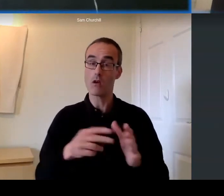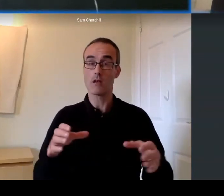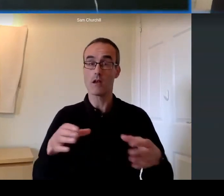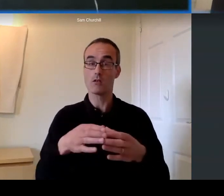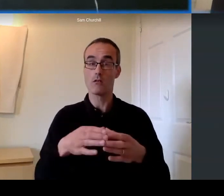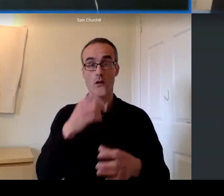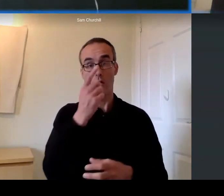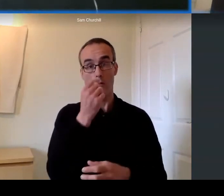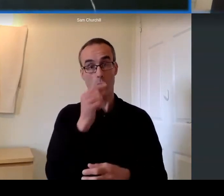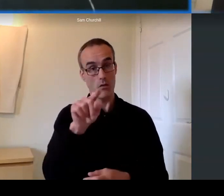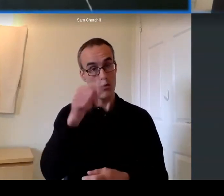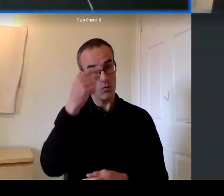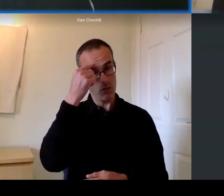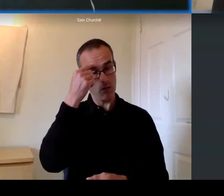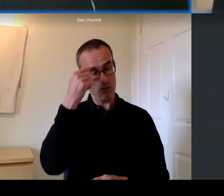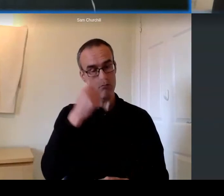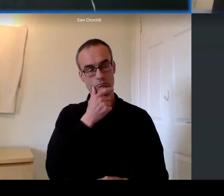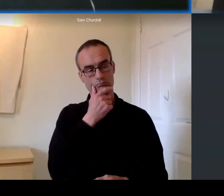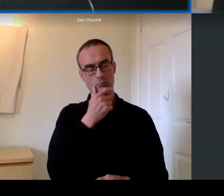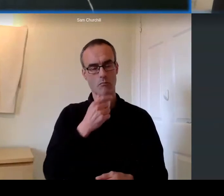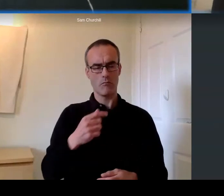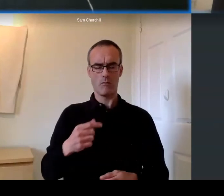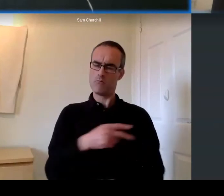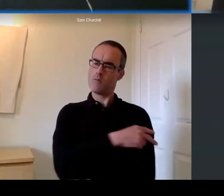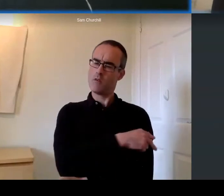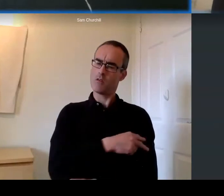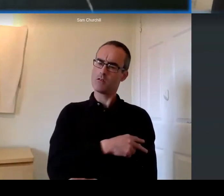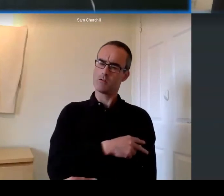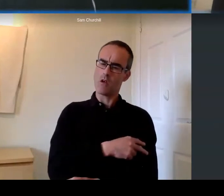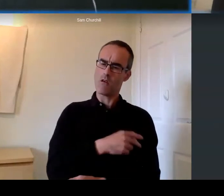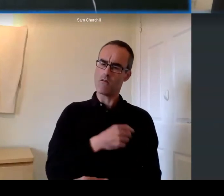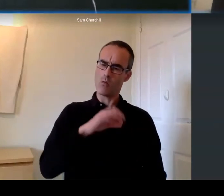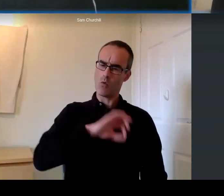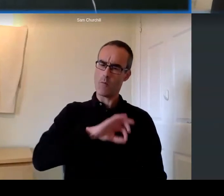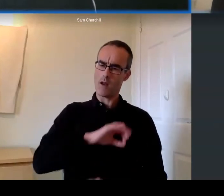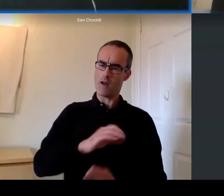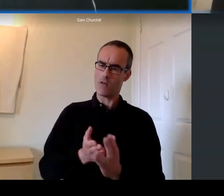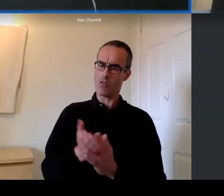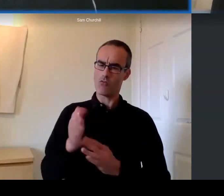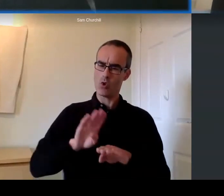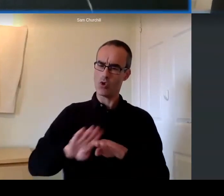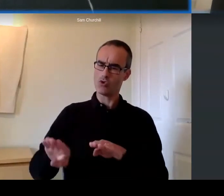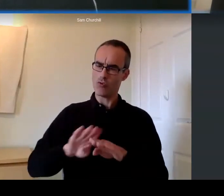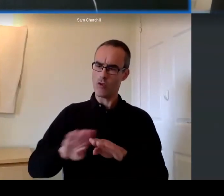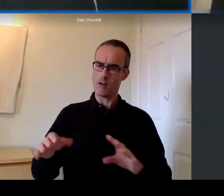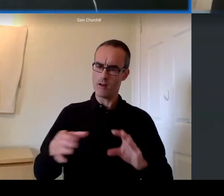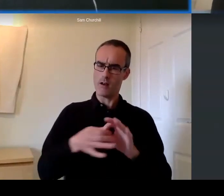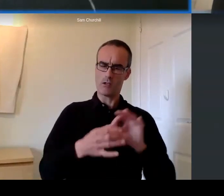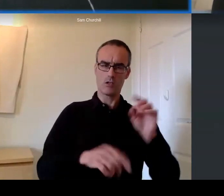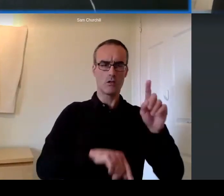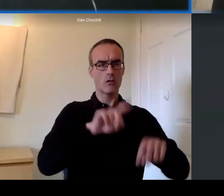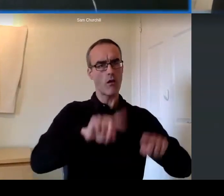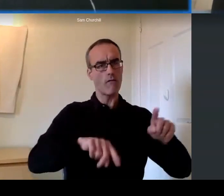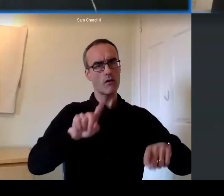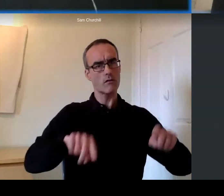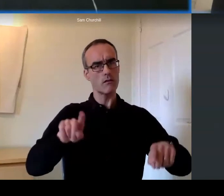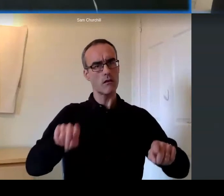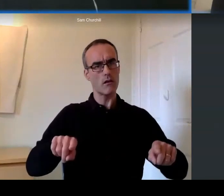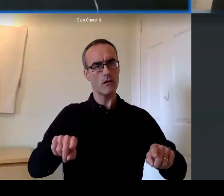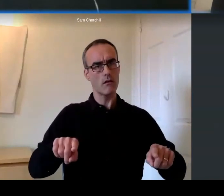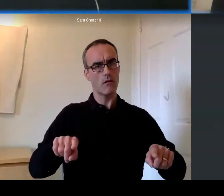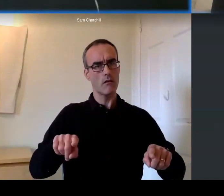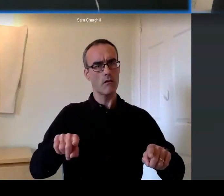training or some advice on ethnic diversity, and and then building on from that. And so you're turning the dial